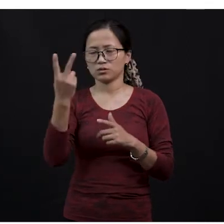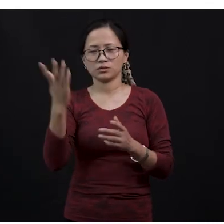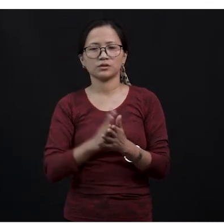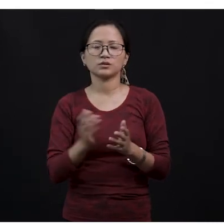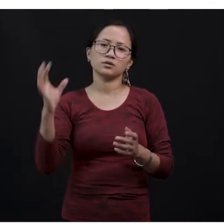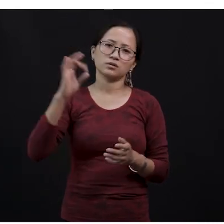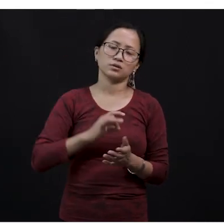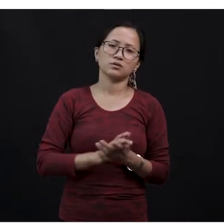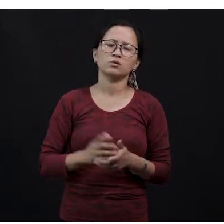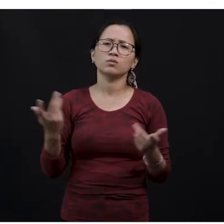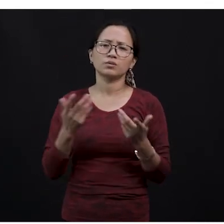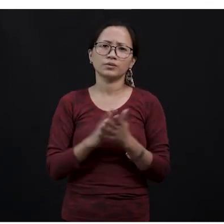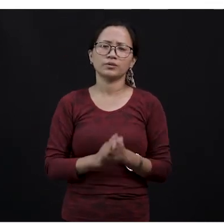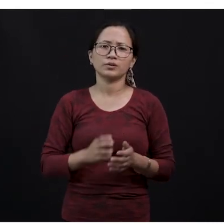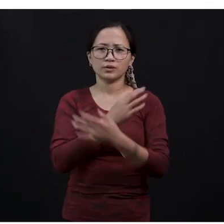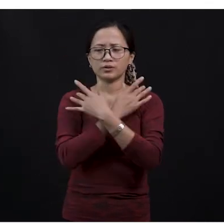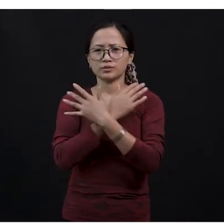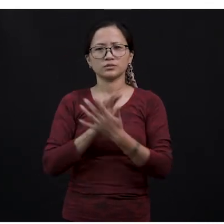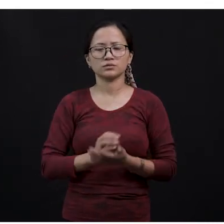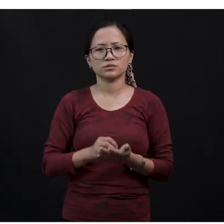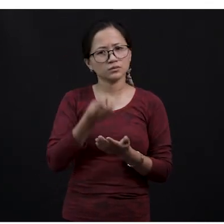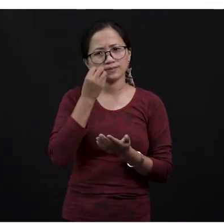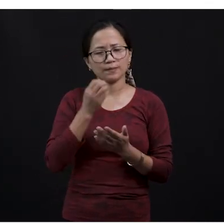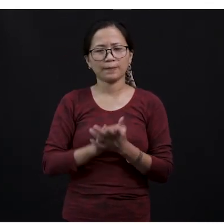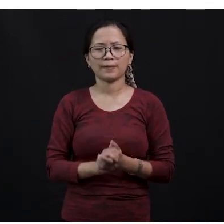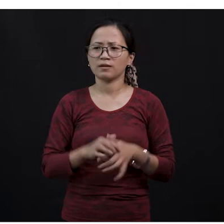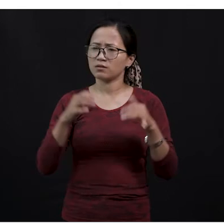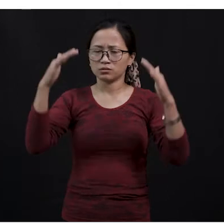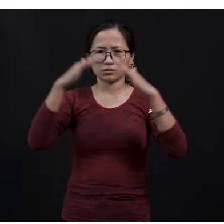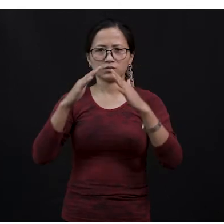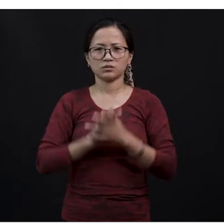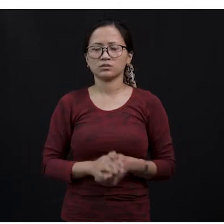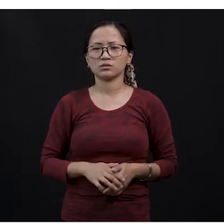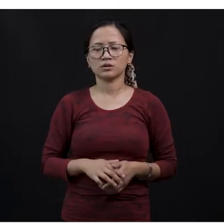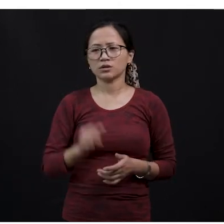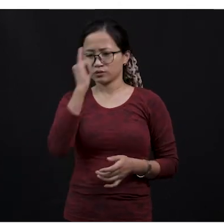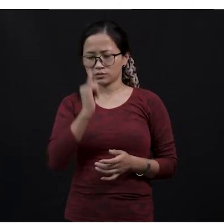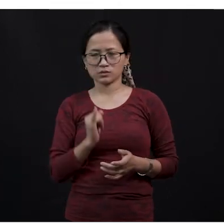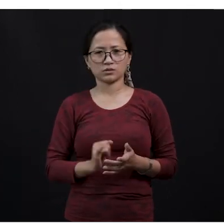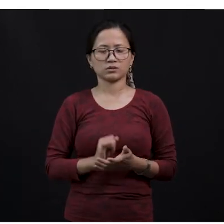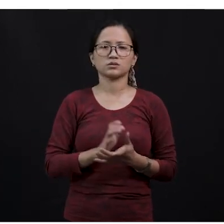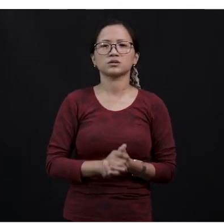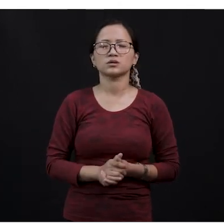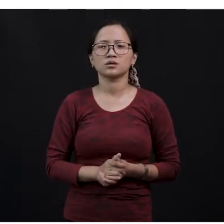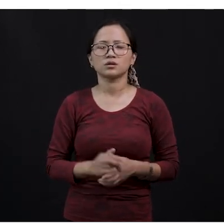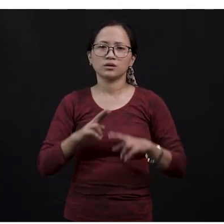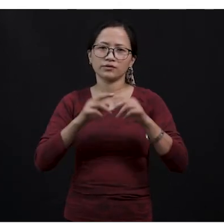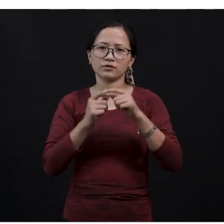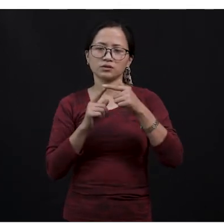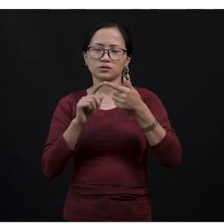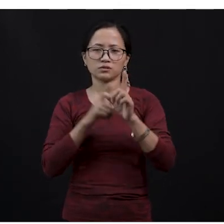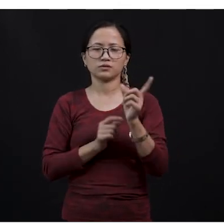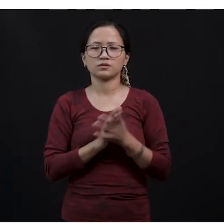those hardship, no water, no rest, no food, most of the people died from weakness or fatigue, and